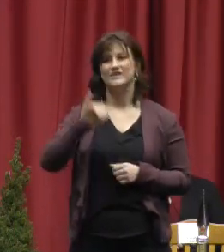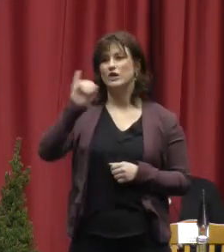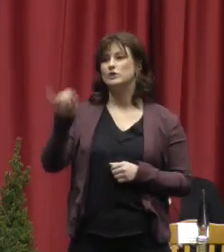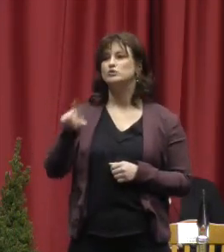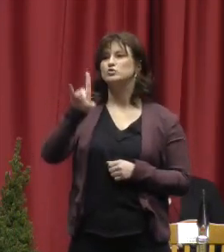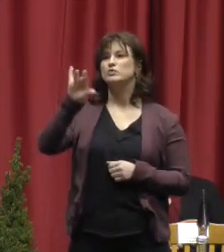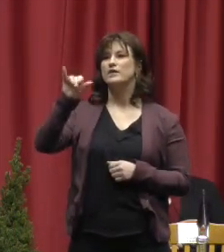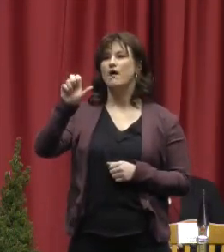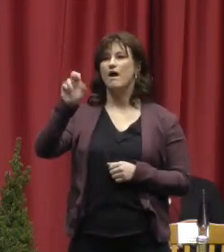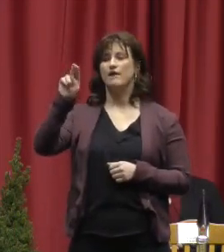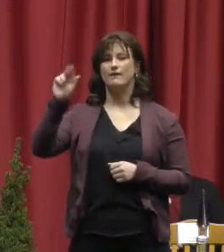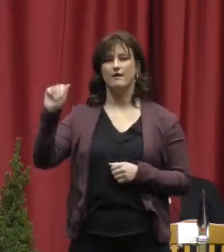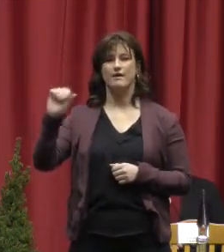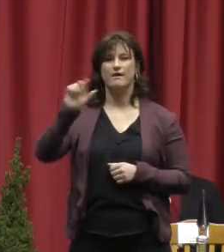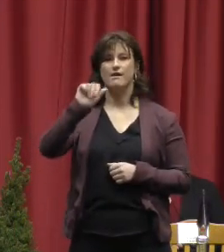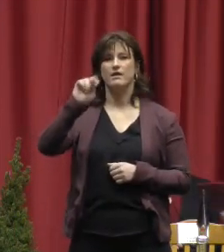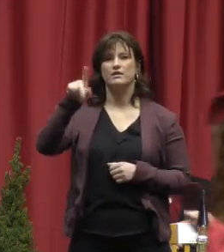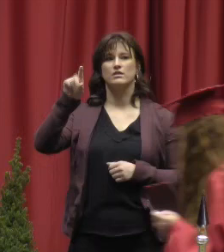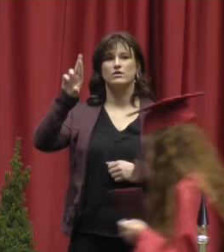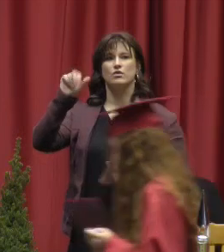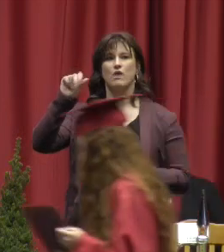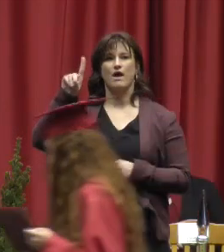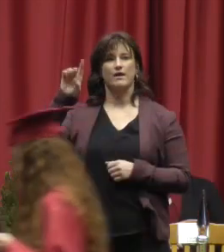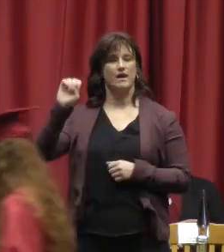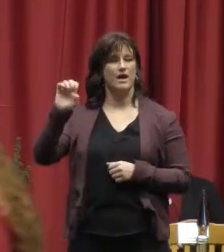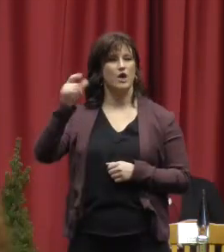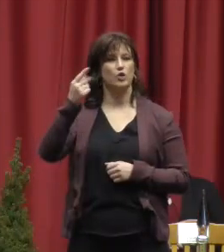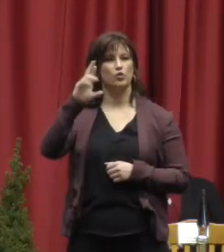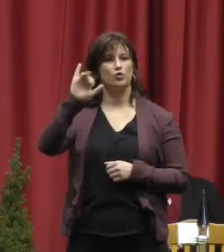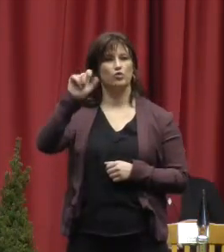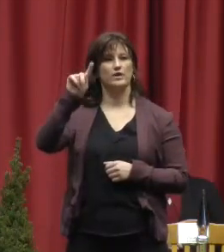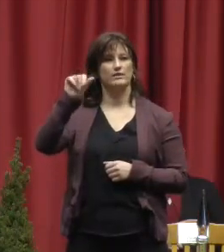Juliana Andrada Brito.